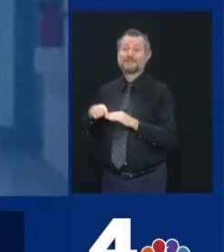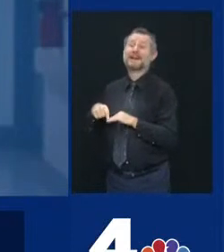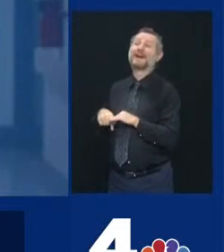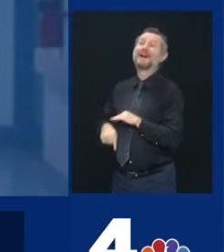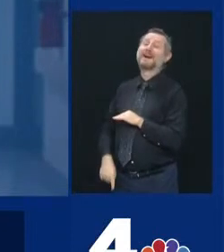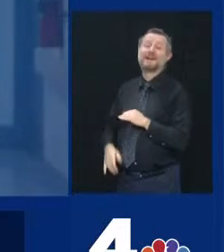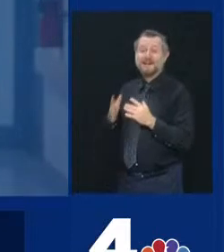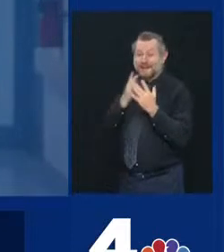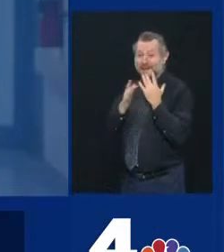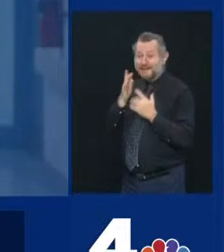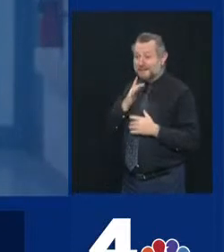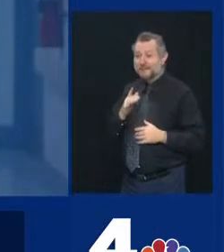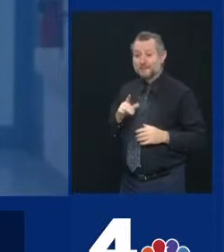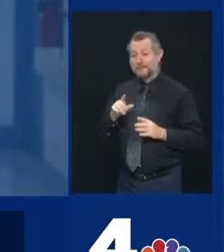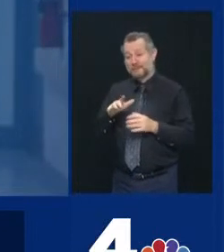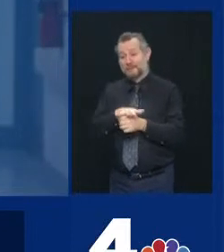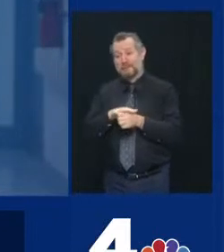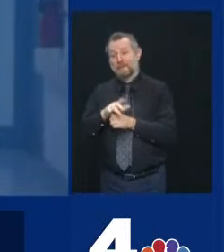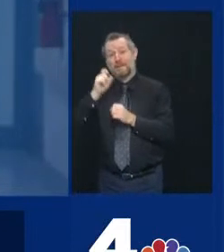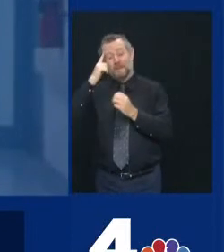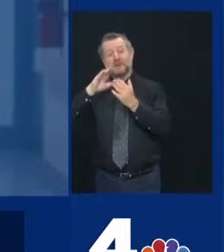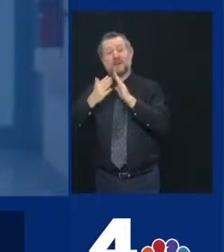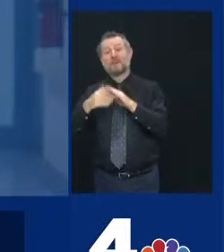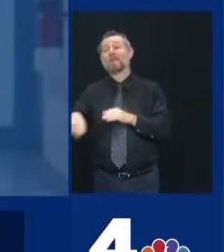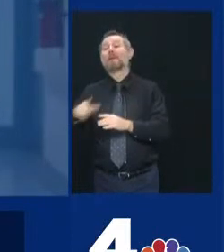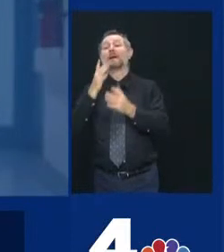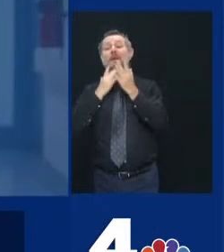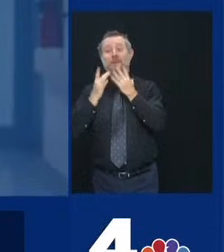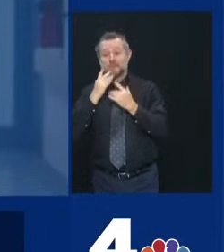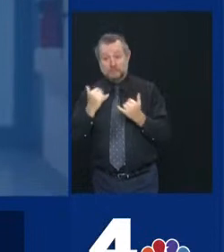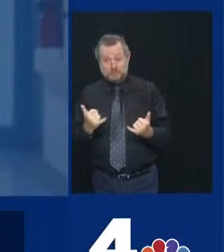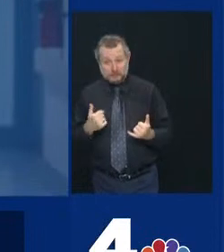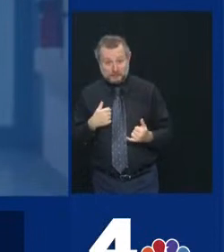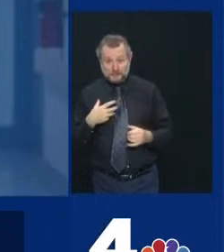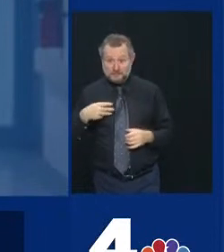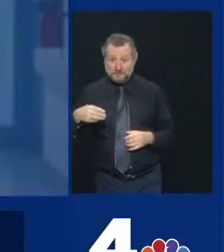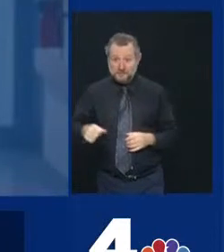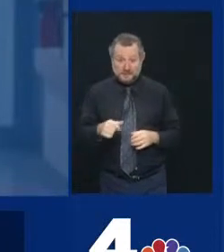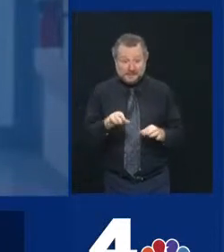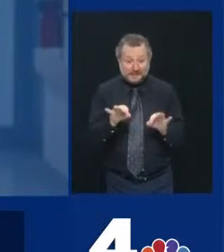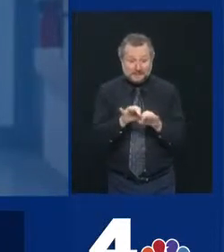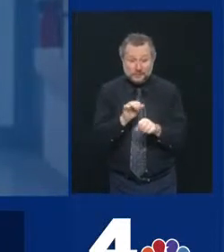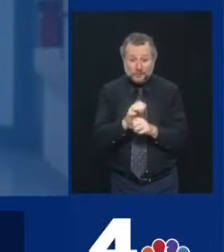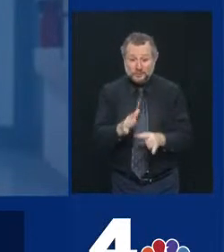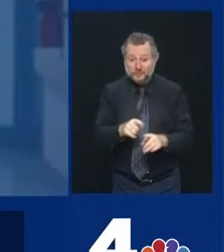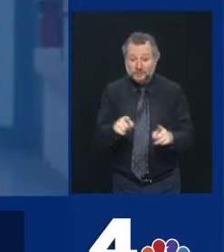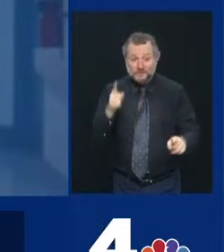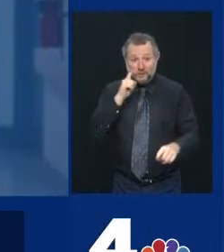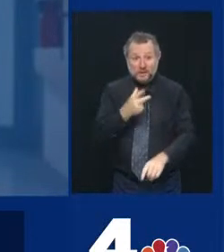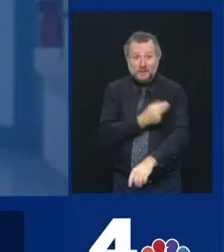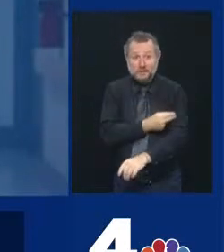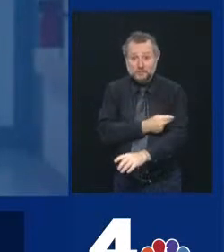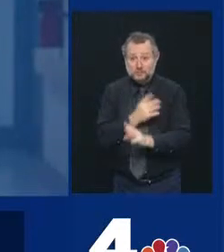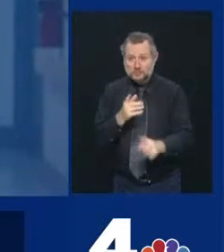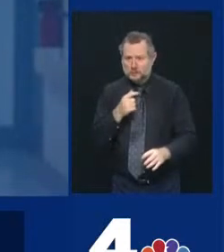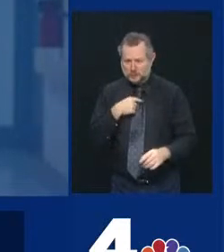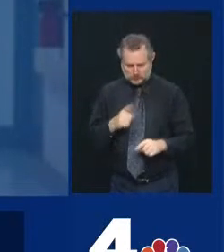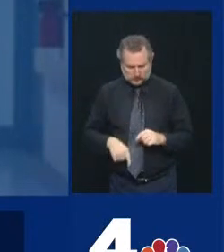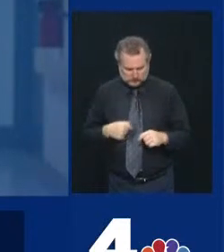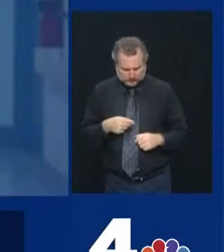deficit, we can't fund essential workers. That's who gets cut when you cut